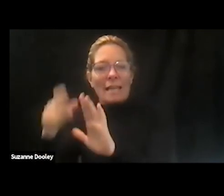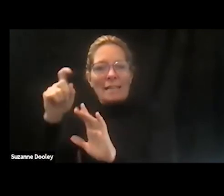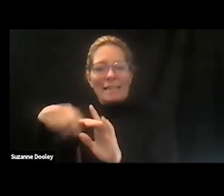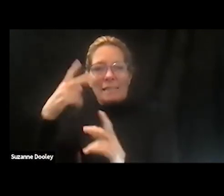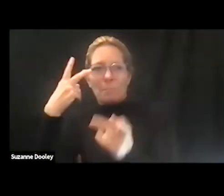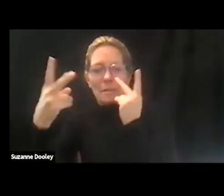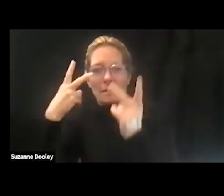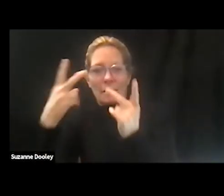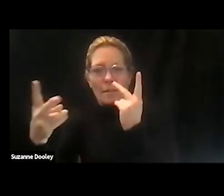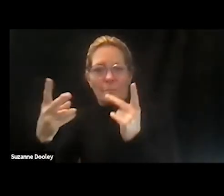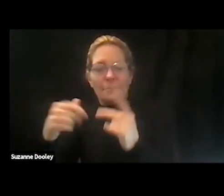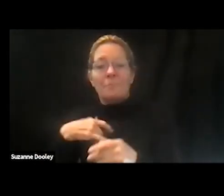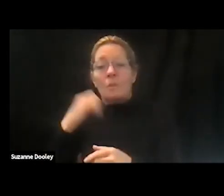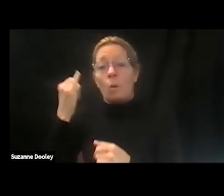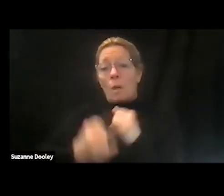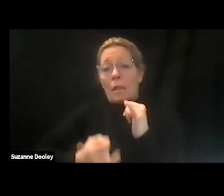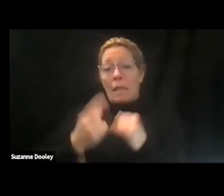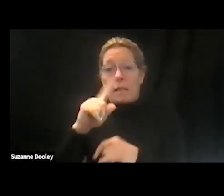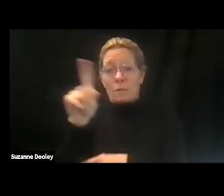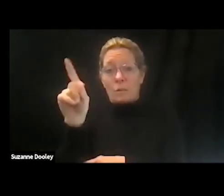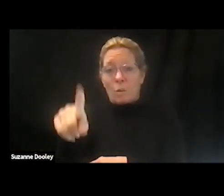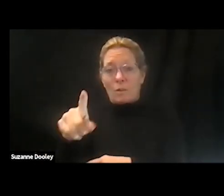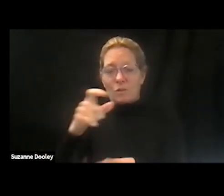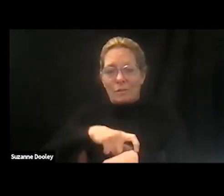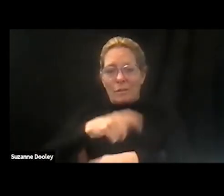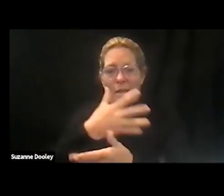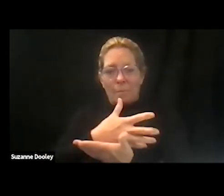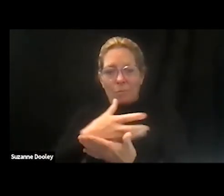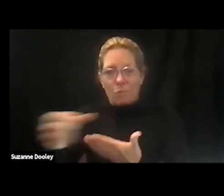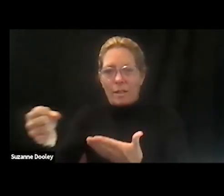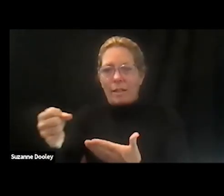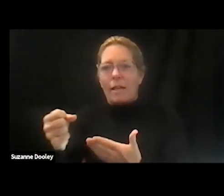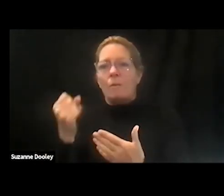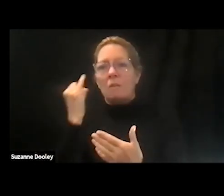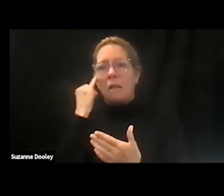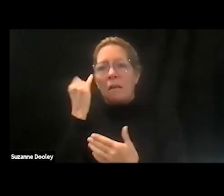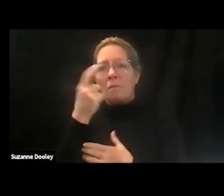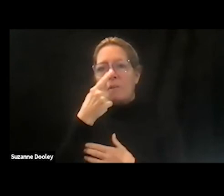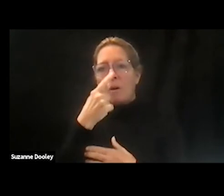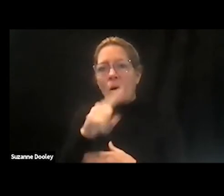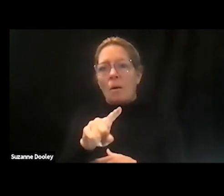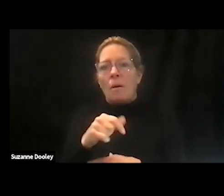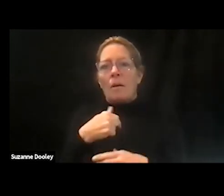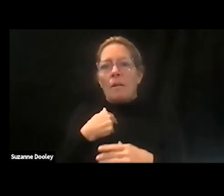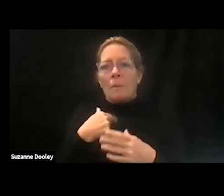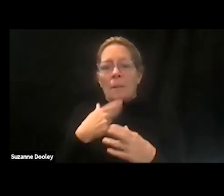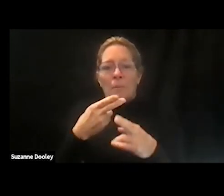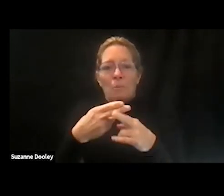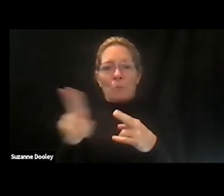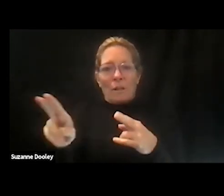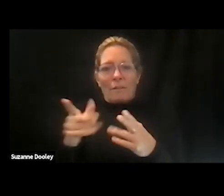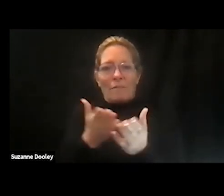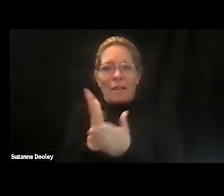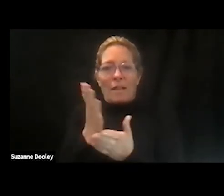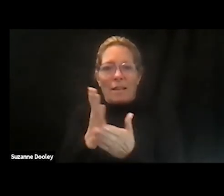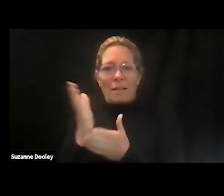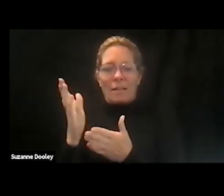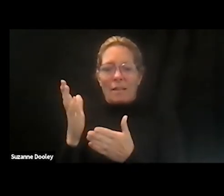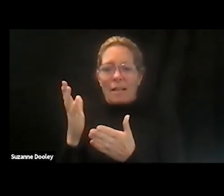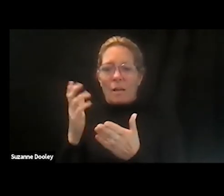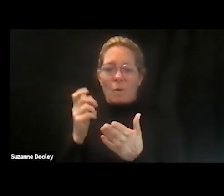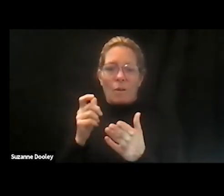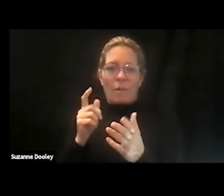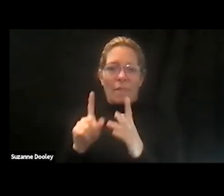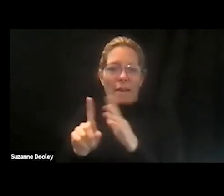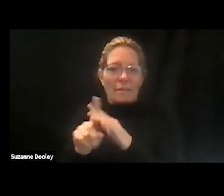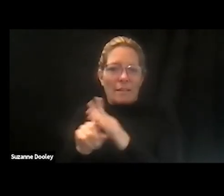seen. I got our last question here as we're running out of time. So just if y'all could be brief to let our attendees and honor their time.